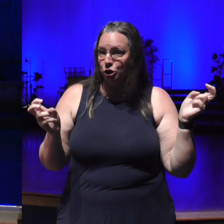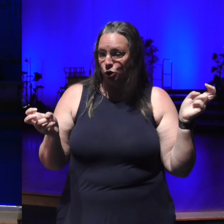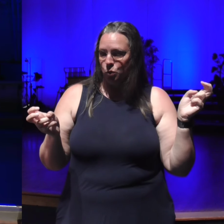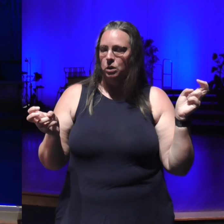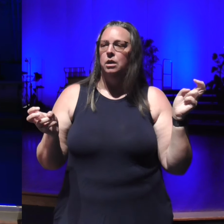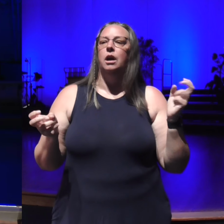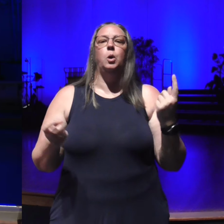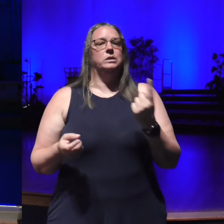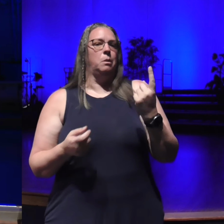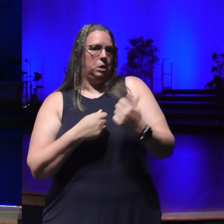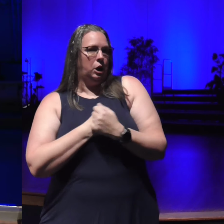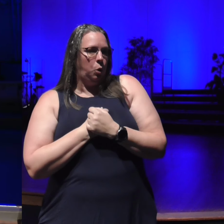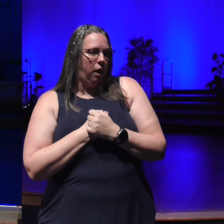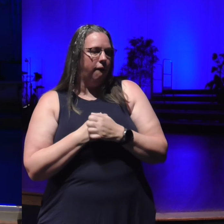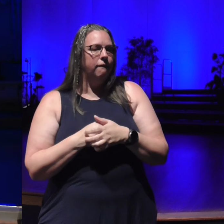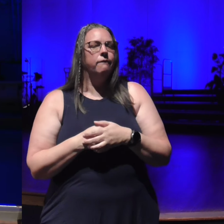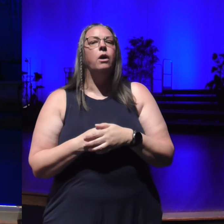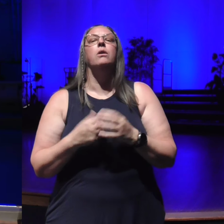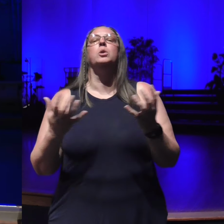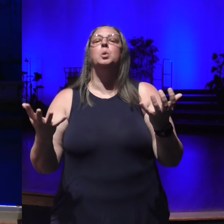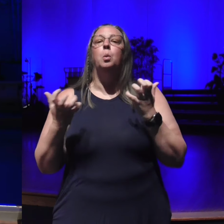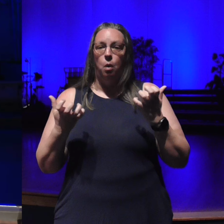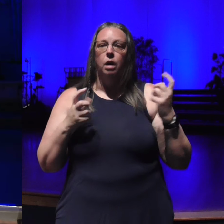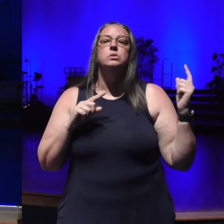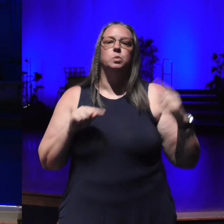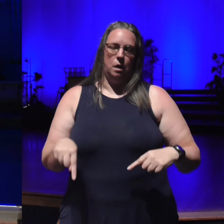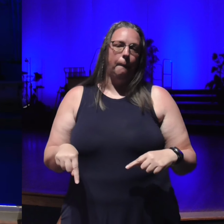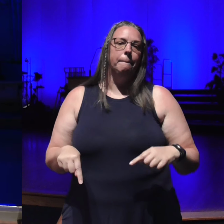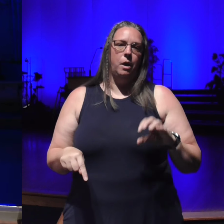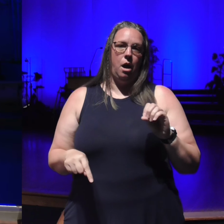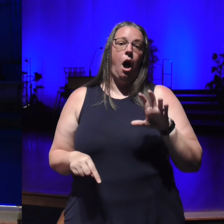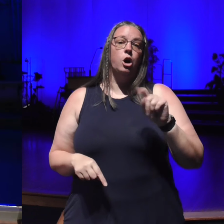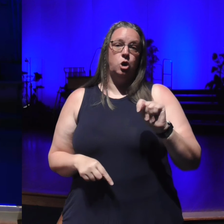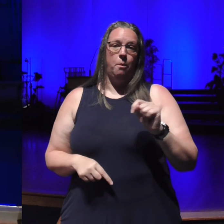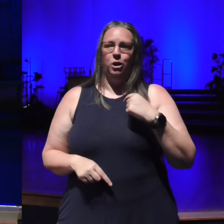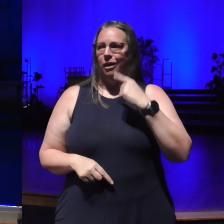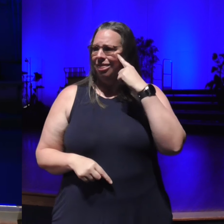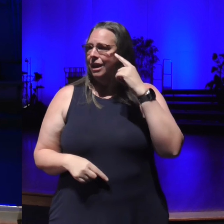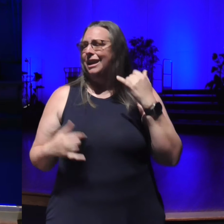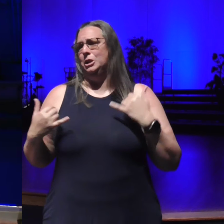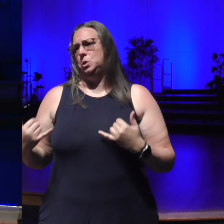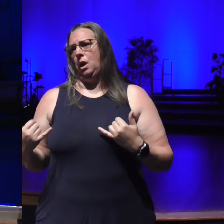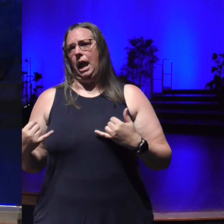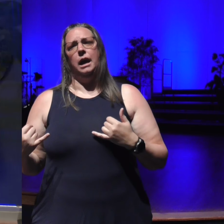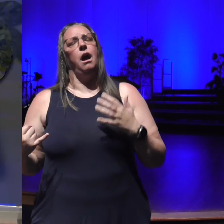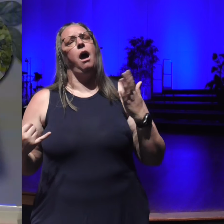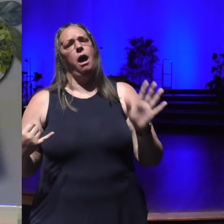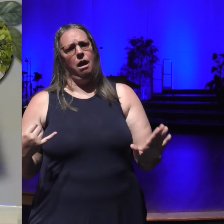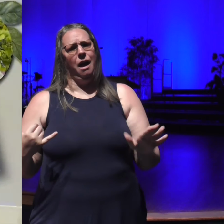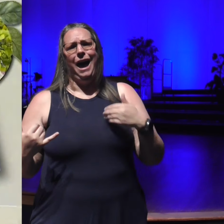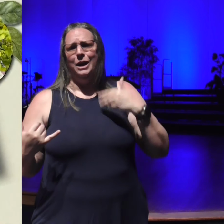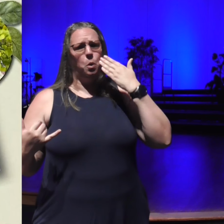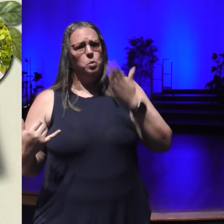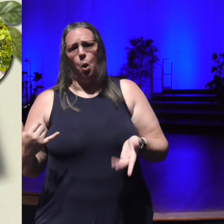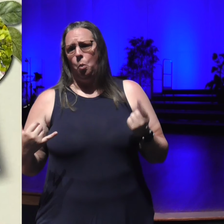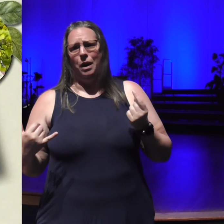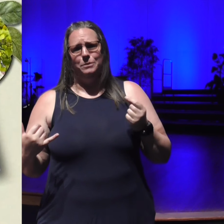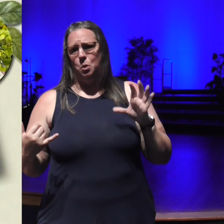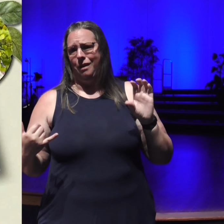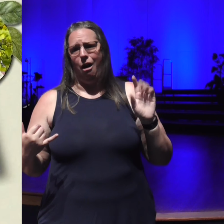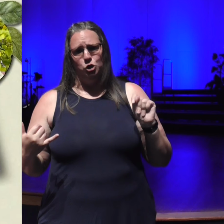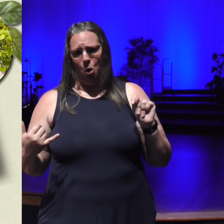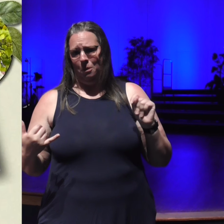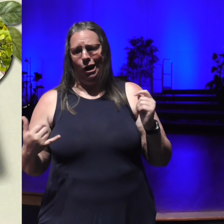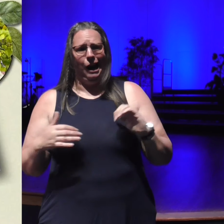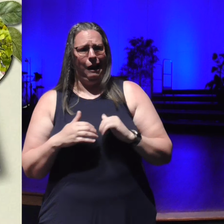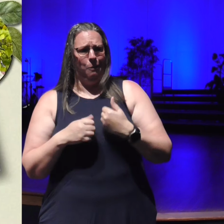love, you really want to be here in October. Now you're thinking today, wait a minute, I don't know what I'm doing in October. How